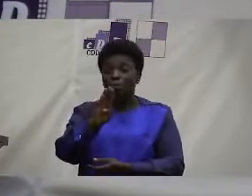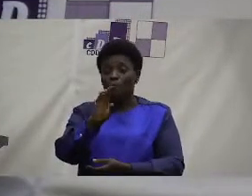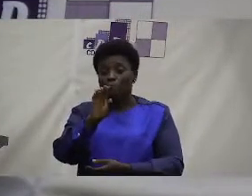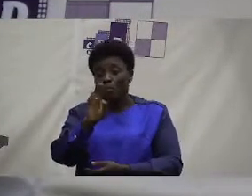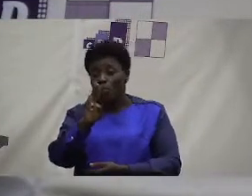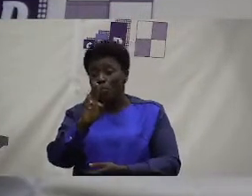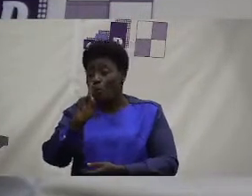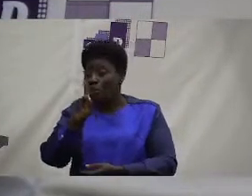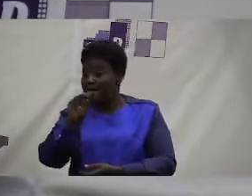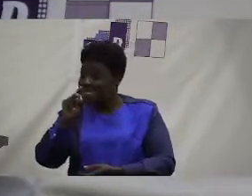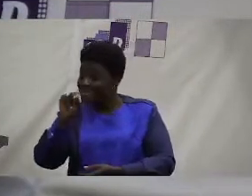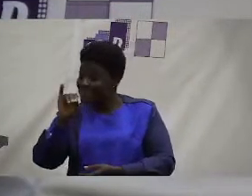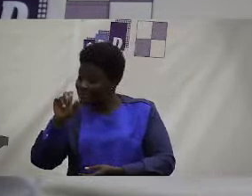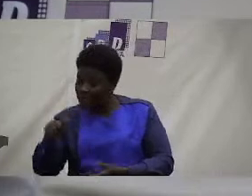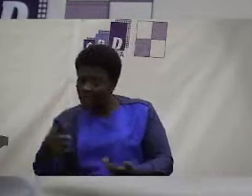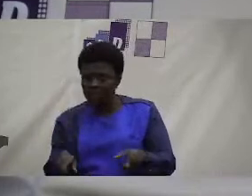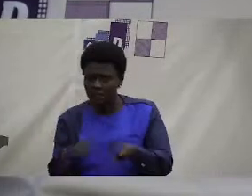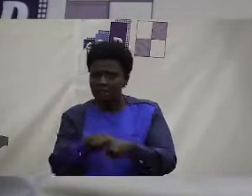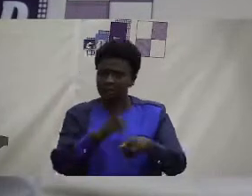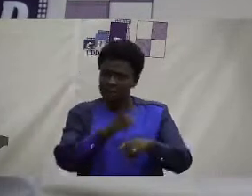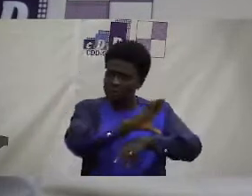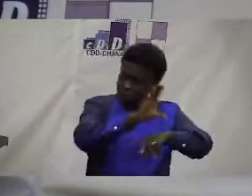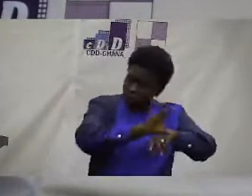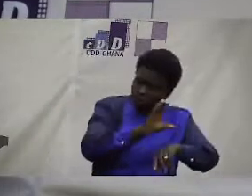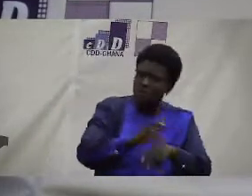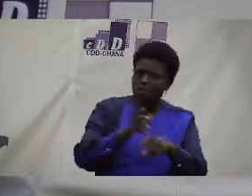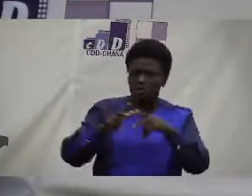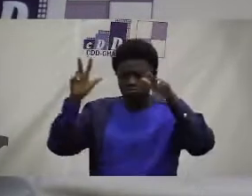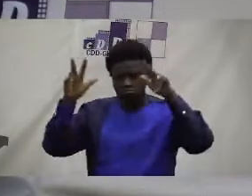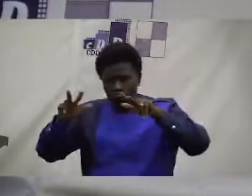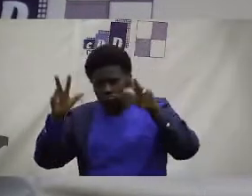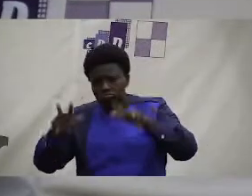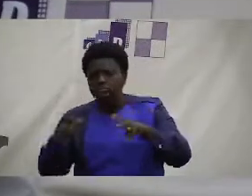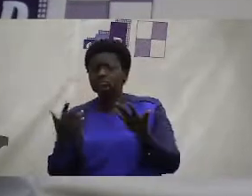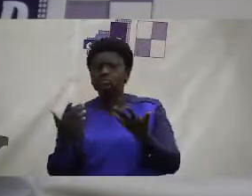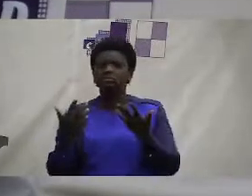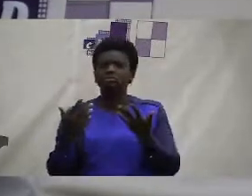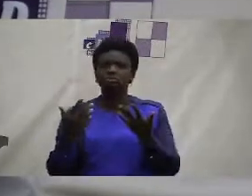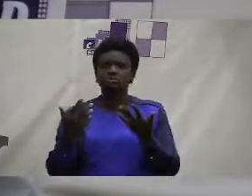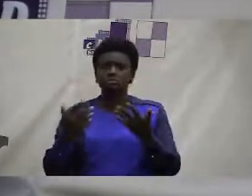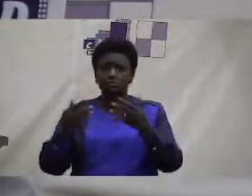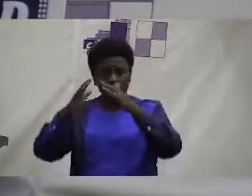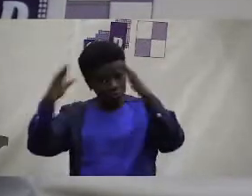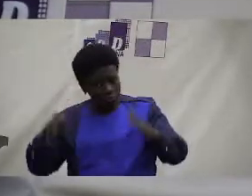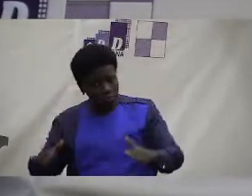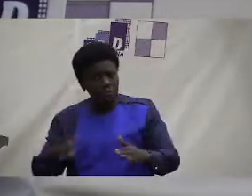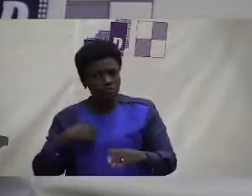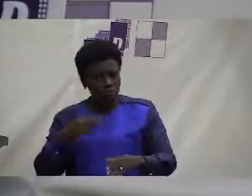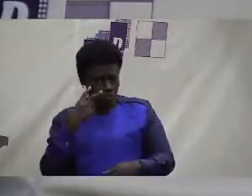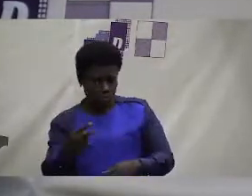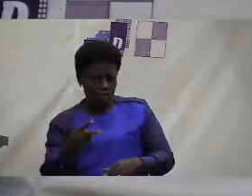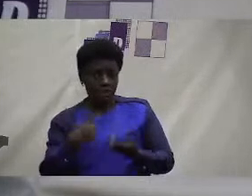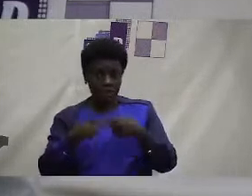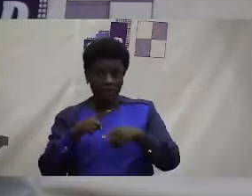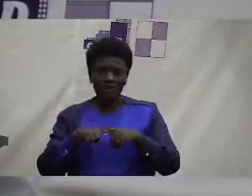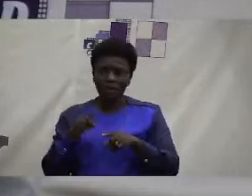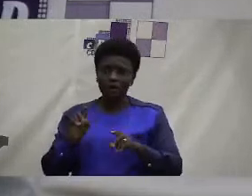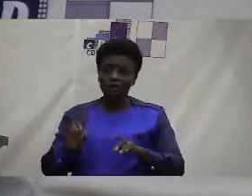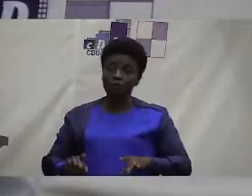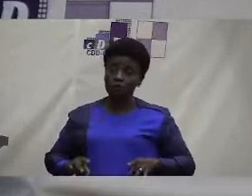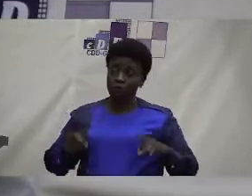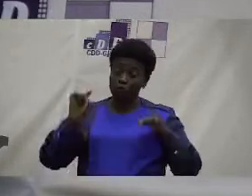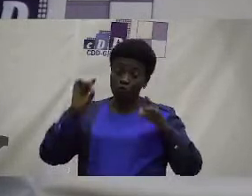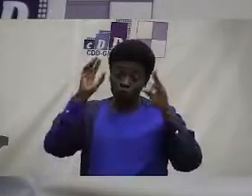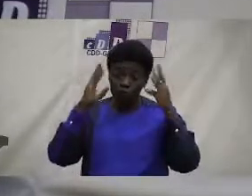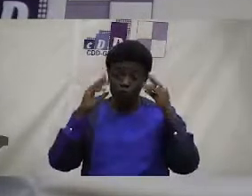the church, of the mosque, is beginning a rallying point to talk about Russian incursion into that space. And